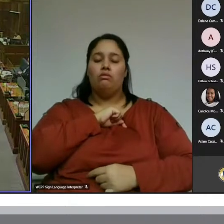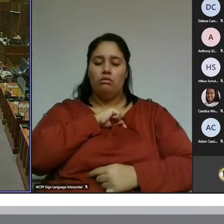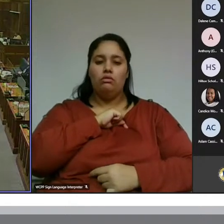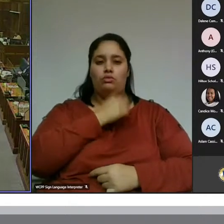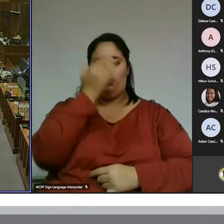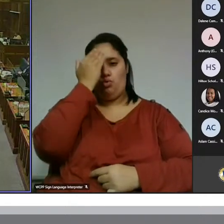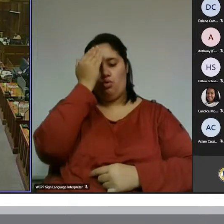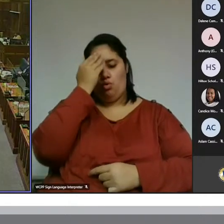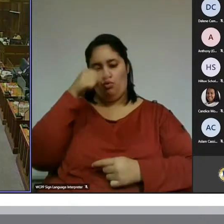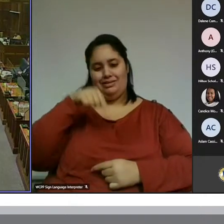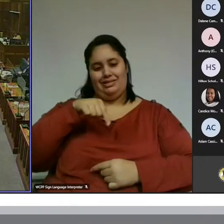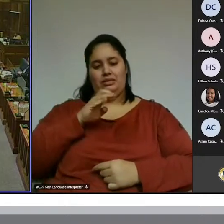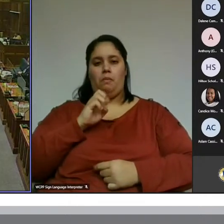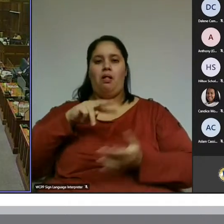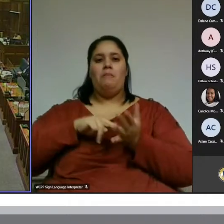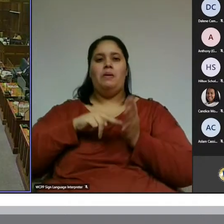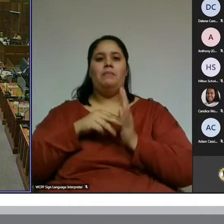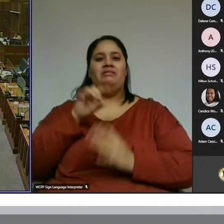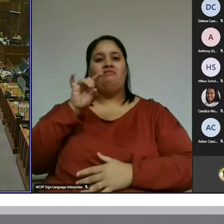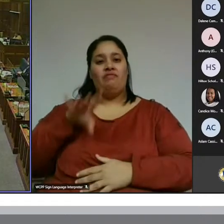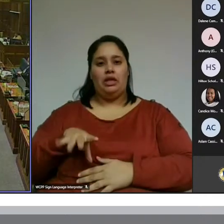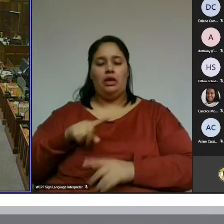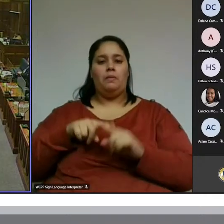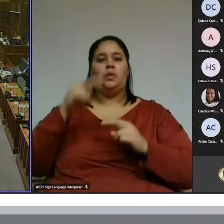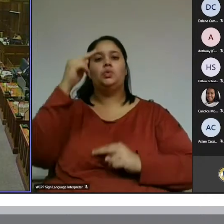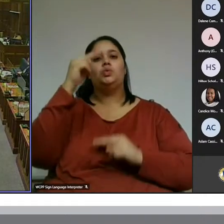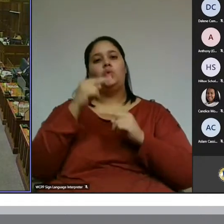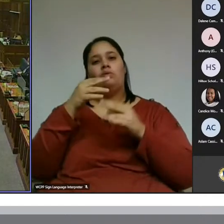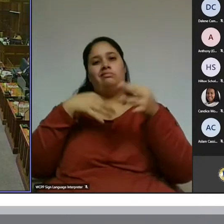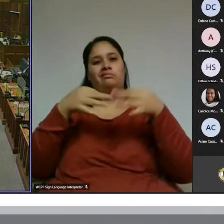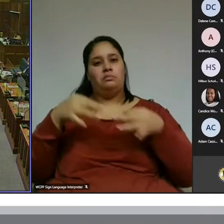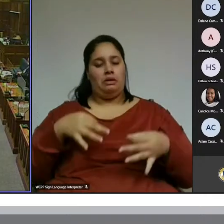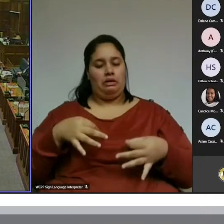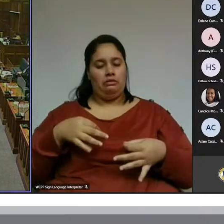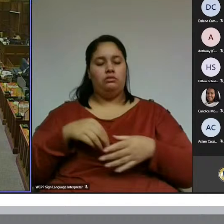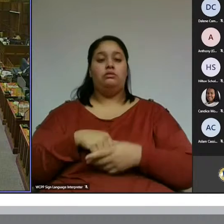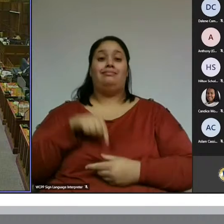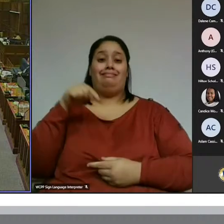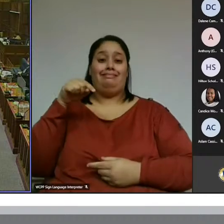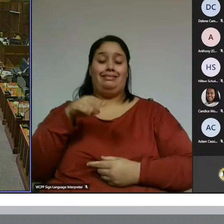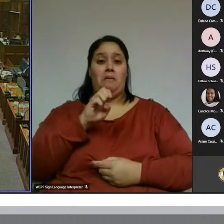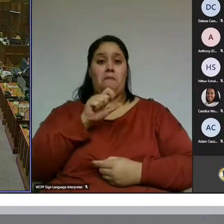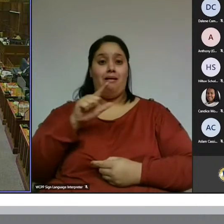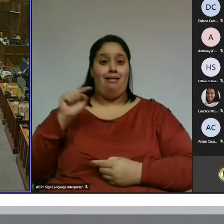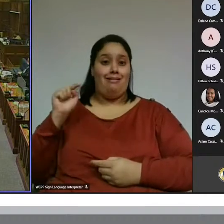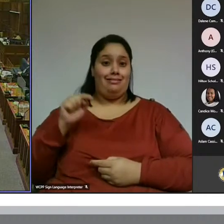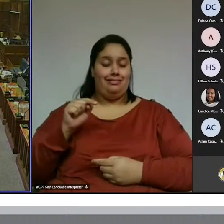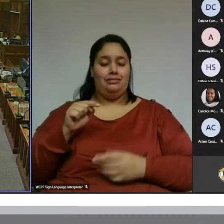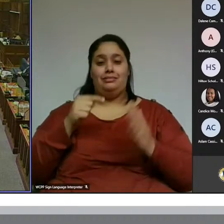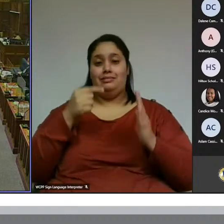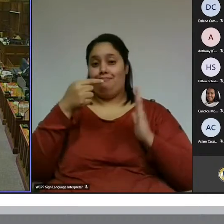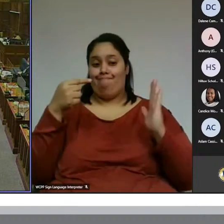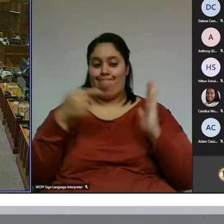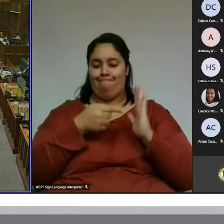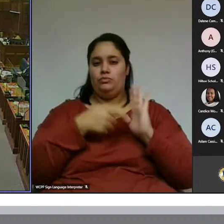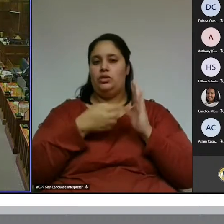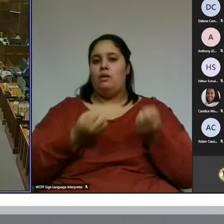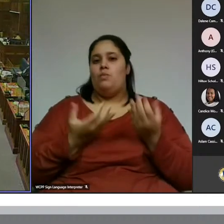the purpose of the bill. But briefly, this bill is to provide for the